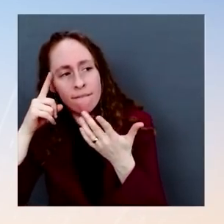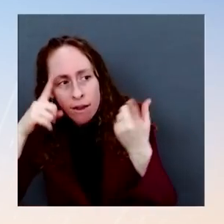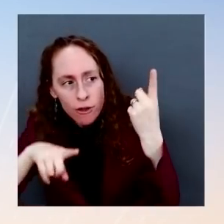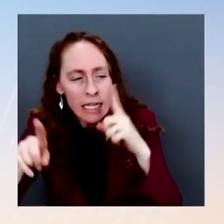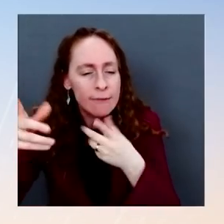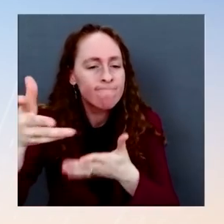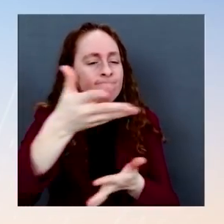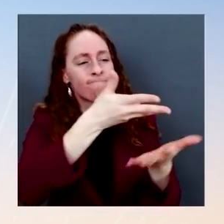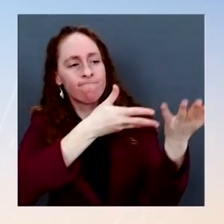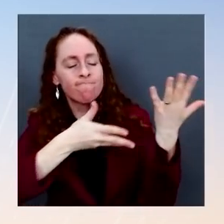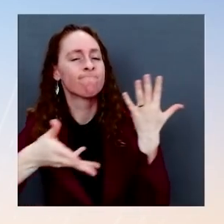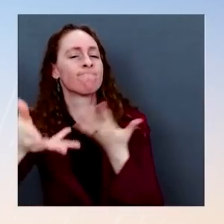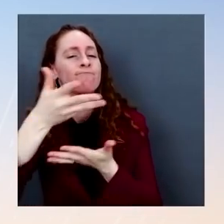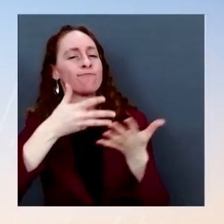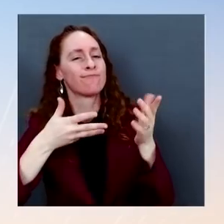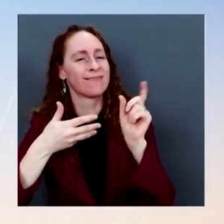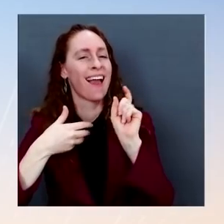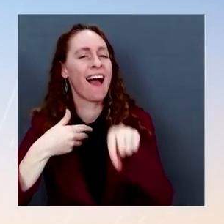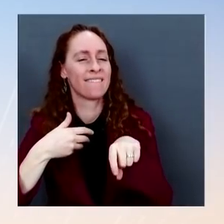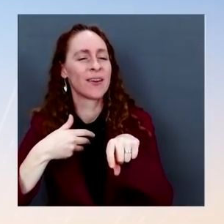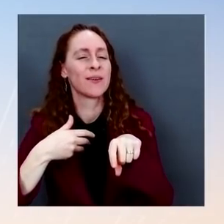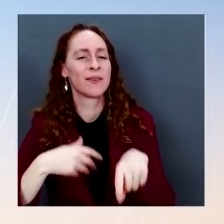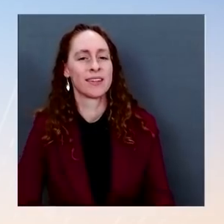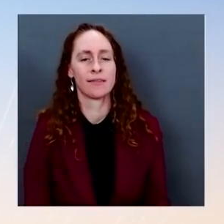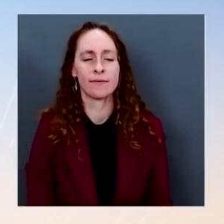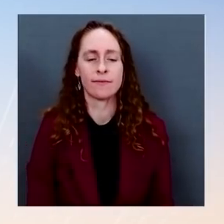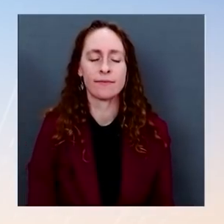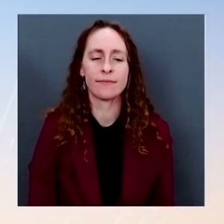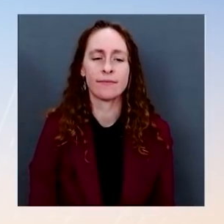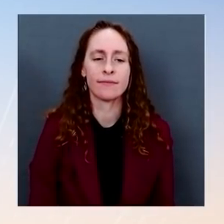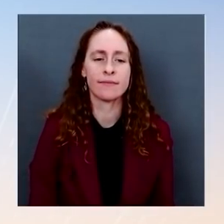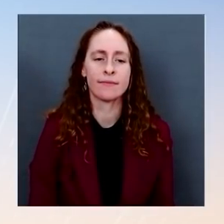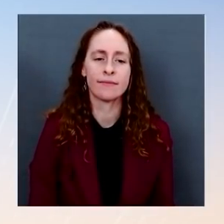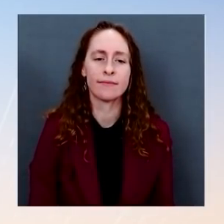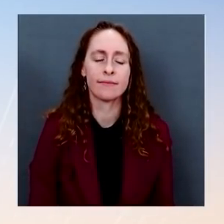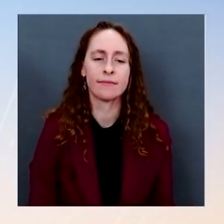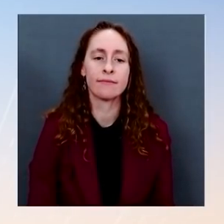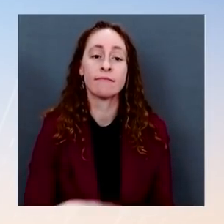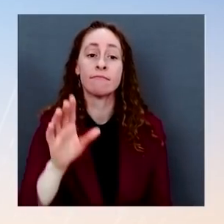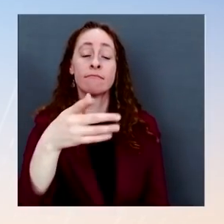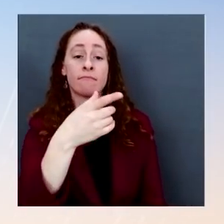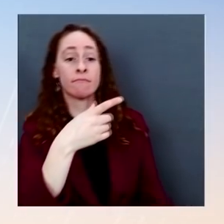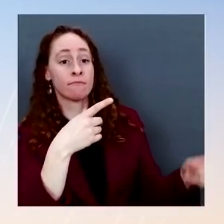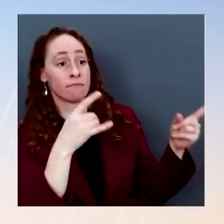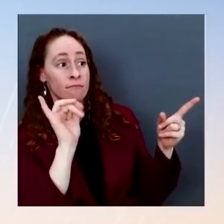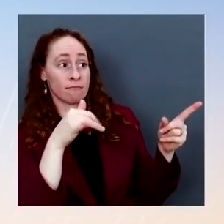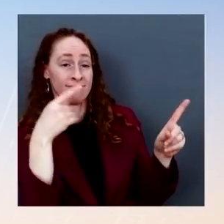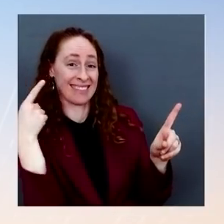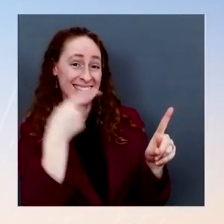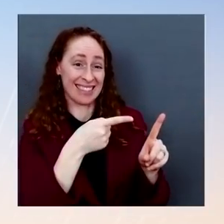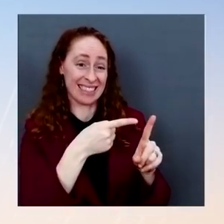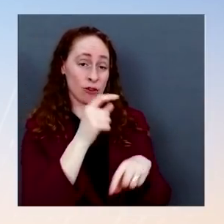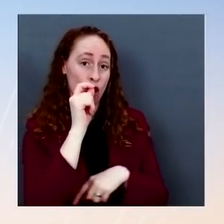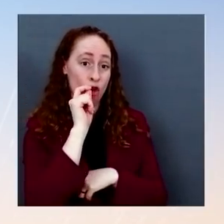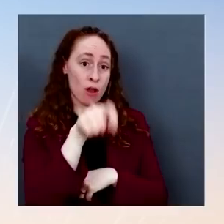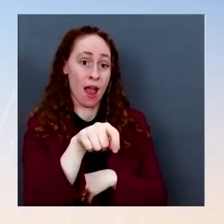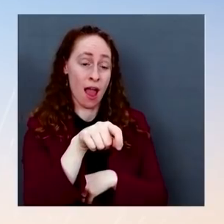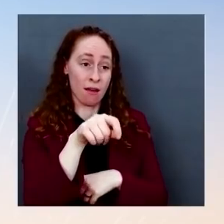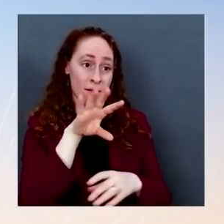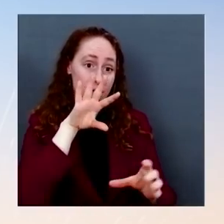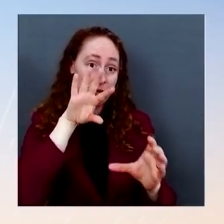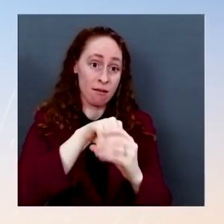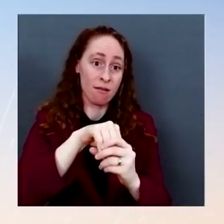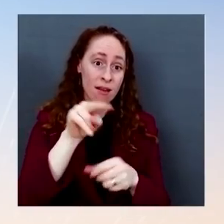NATO membership or joining NATO. As we've said many times, but I'll just reiterate, given I know it was raised through